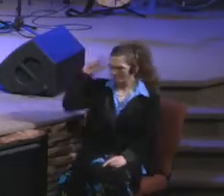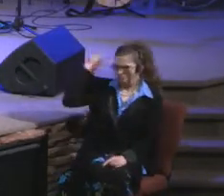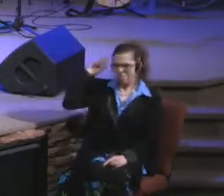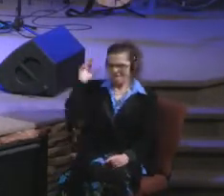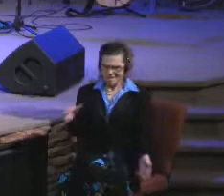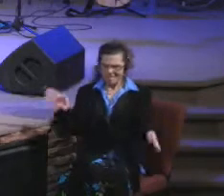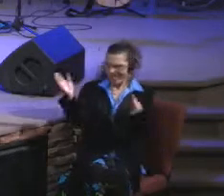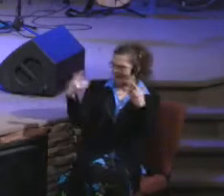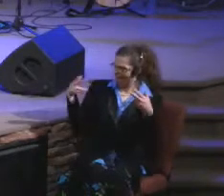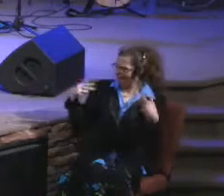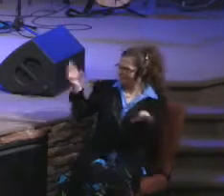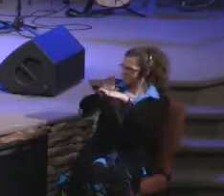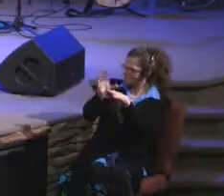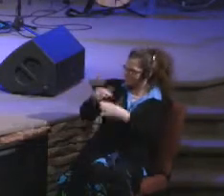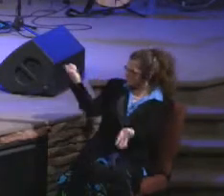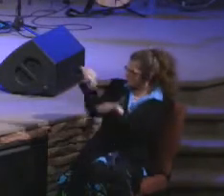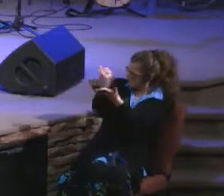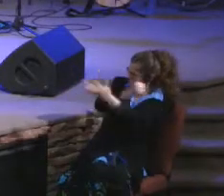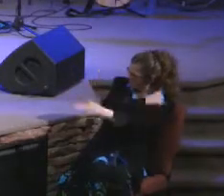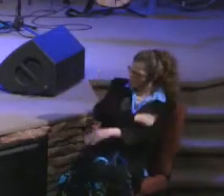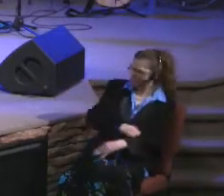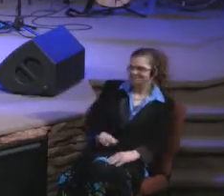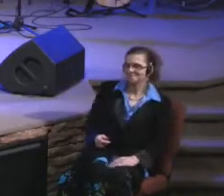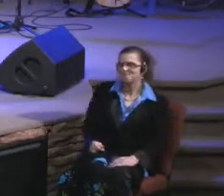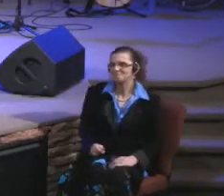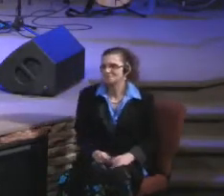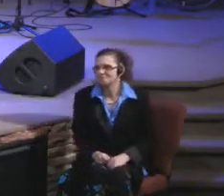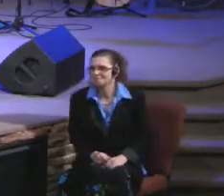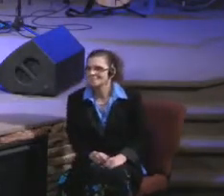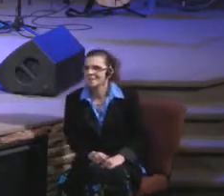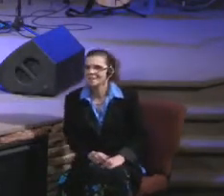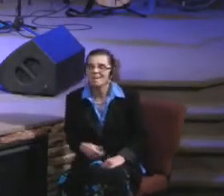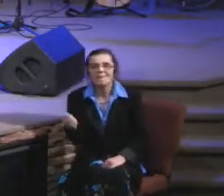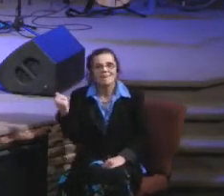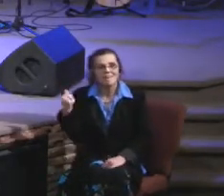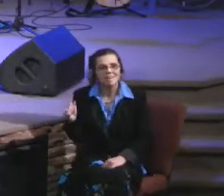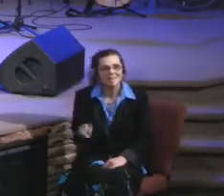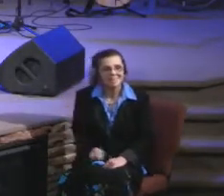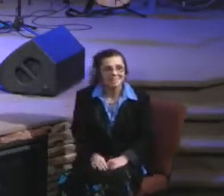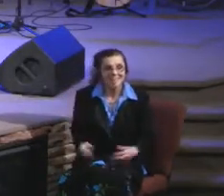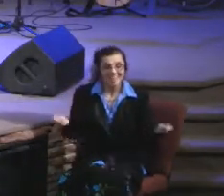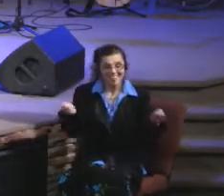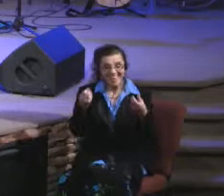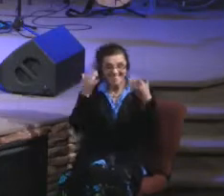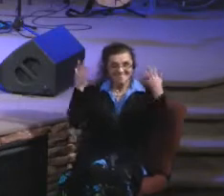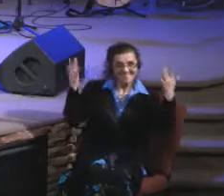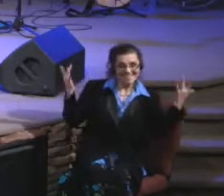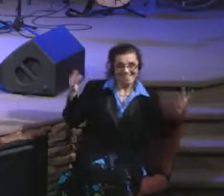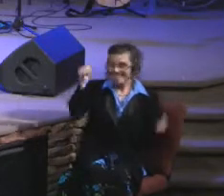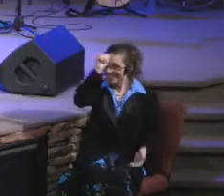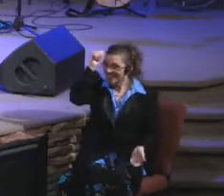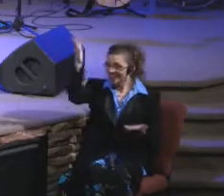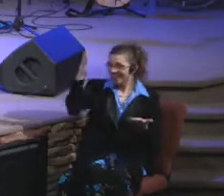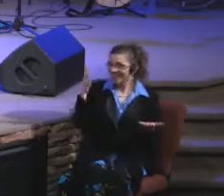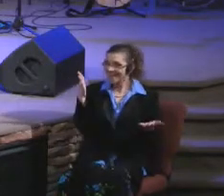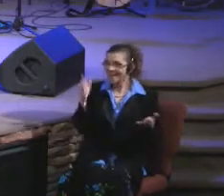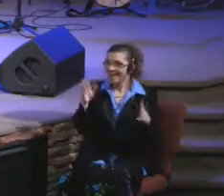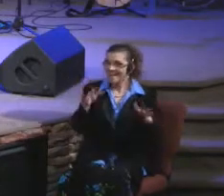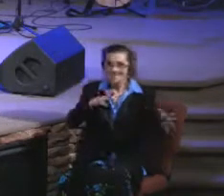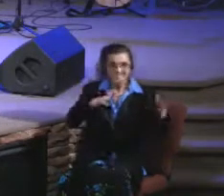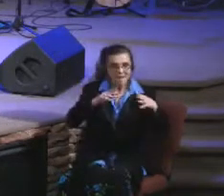having some church. Amen. So the fame of Poland Assembly has been noised throughout